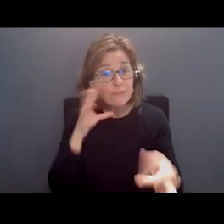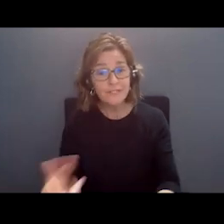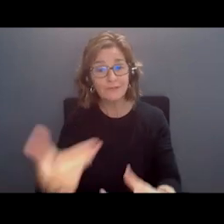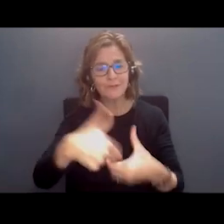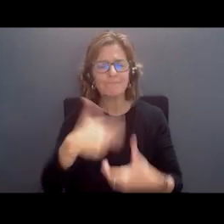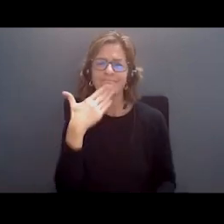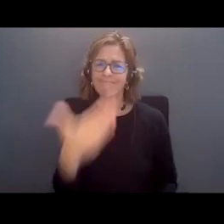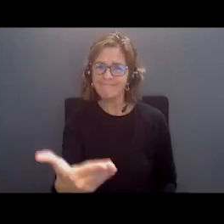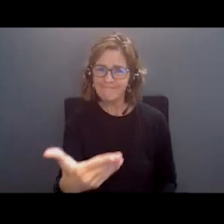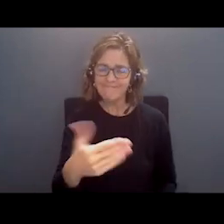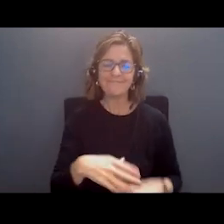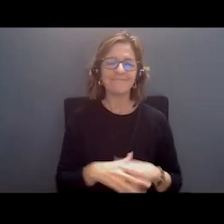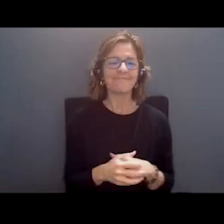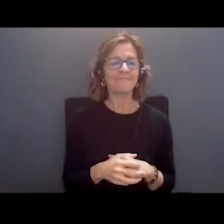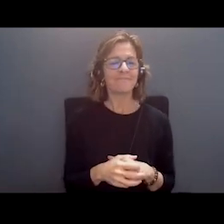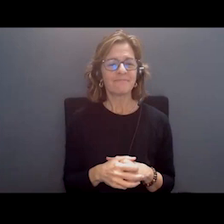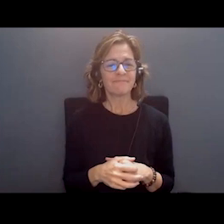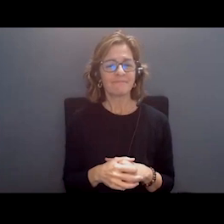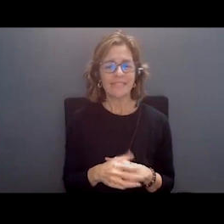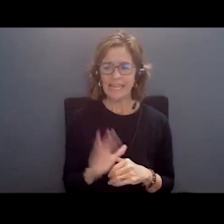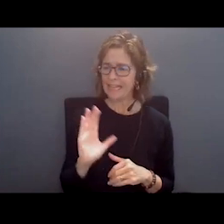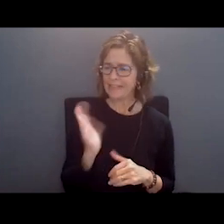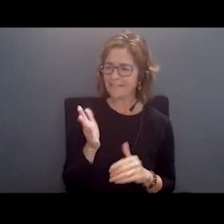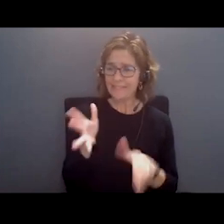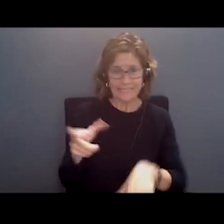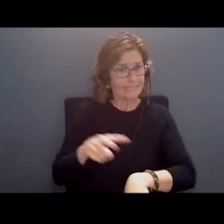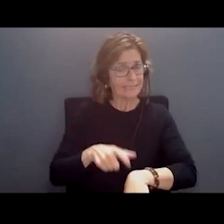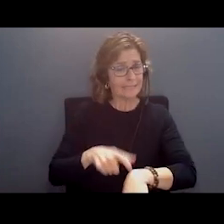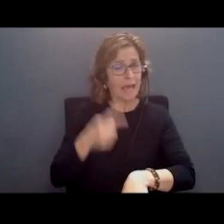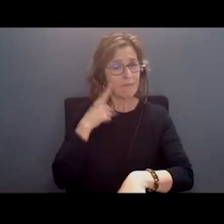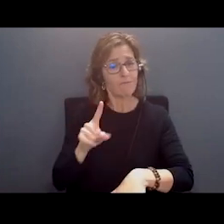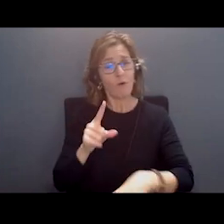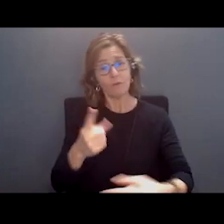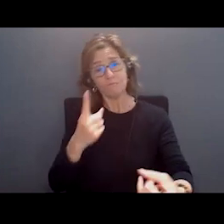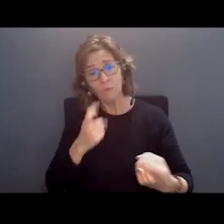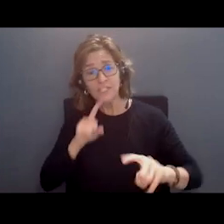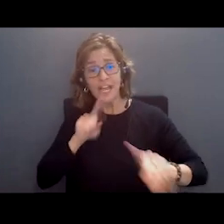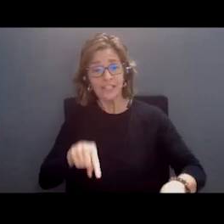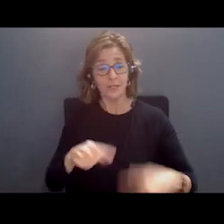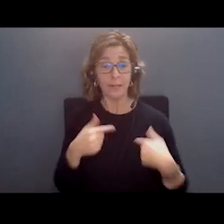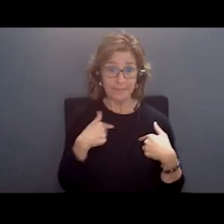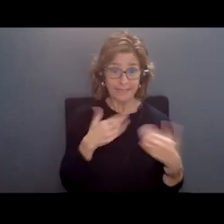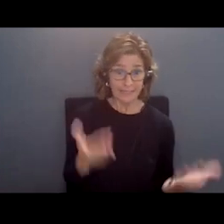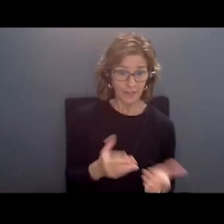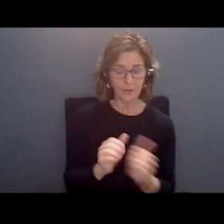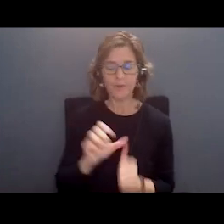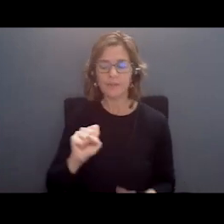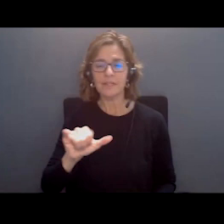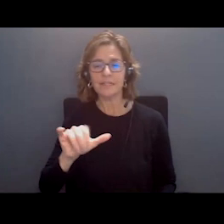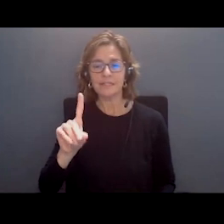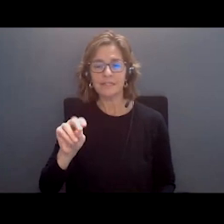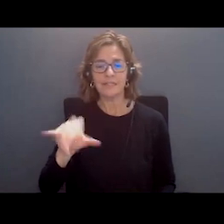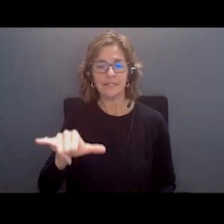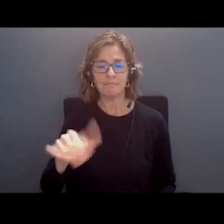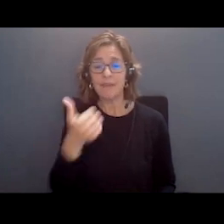for today's webinar. It looks like we still have a few moments left together. So Cindy and I will now open the Q&A for